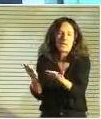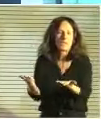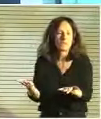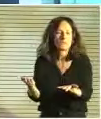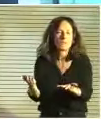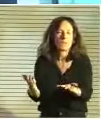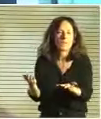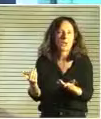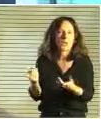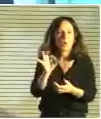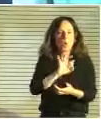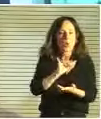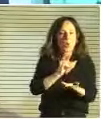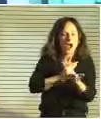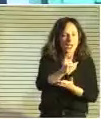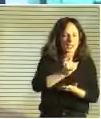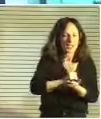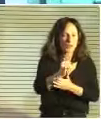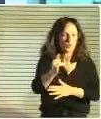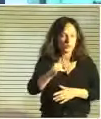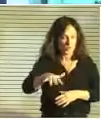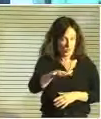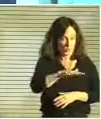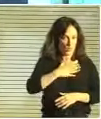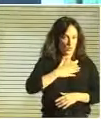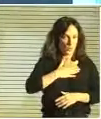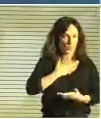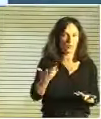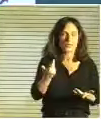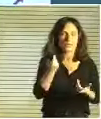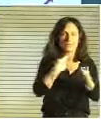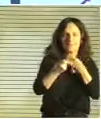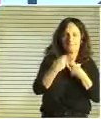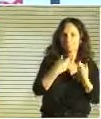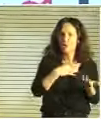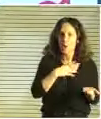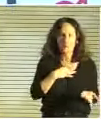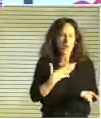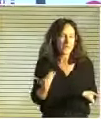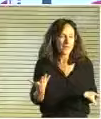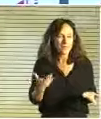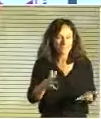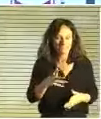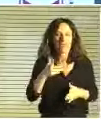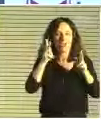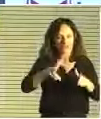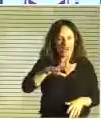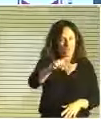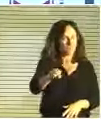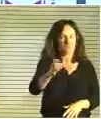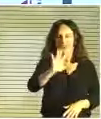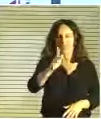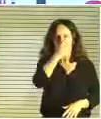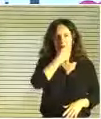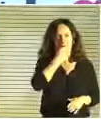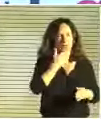abilities to sell it, to market it, and so on. And then we said, okay, let's think about a new way. Let's